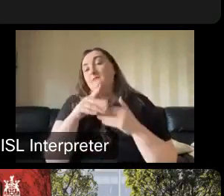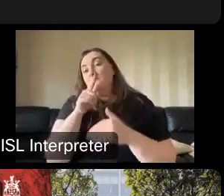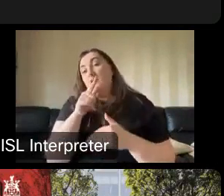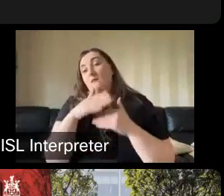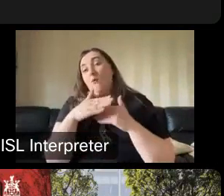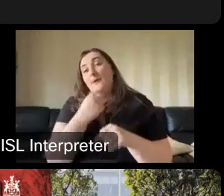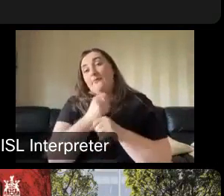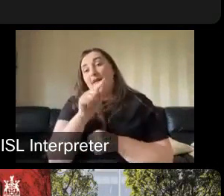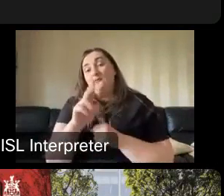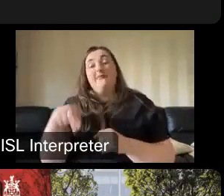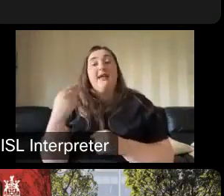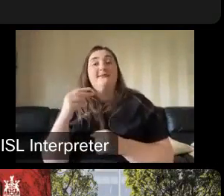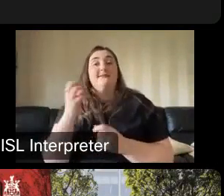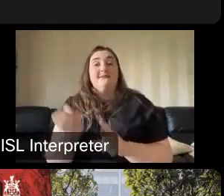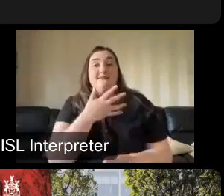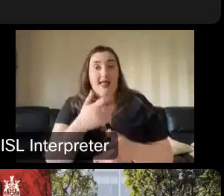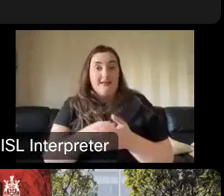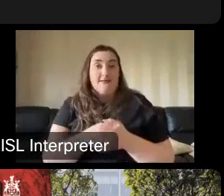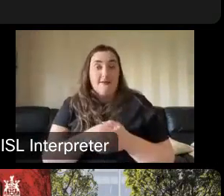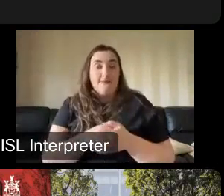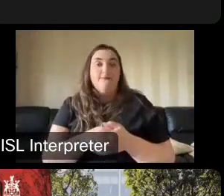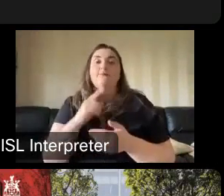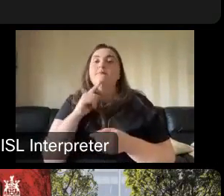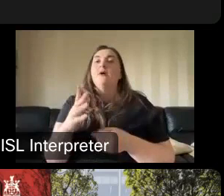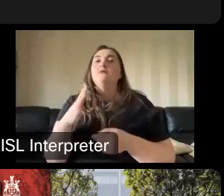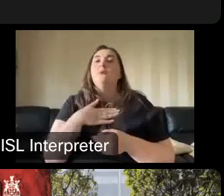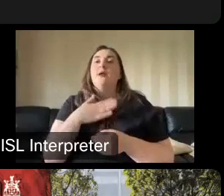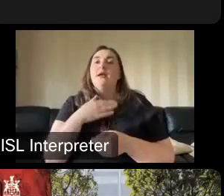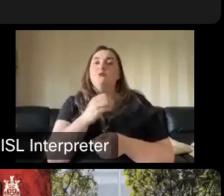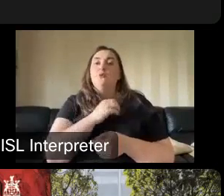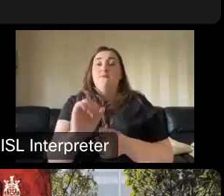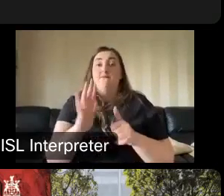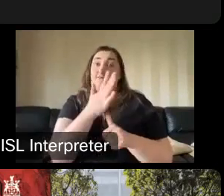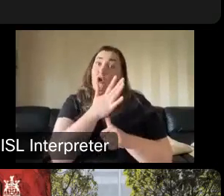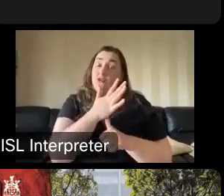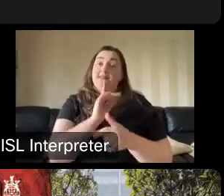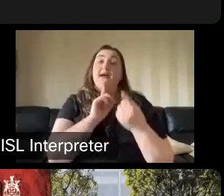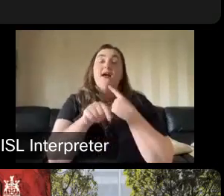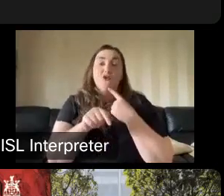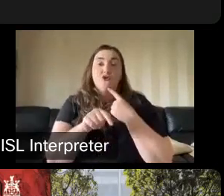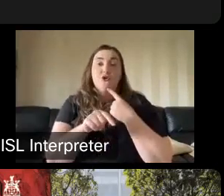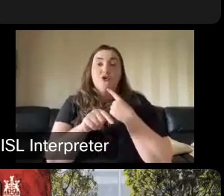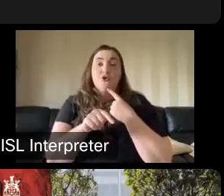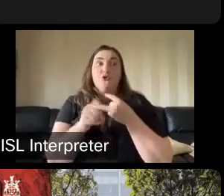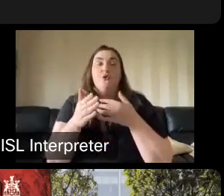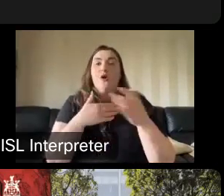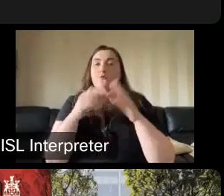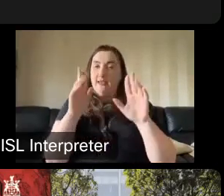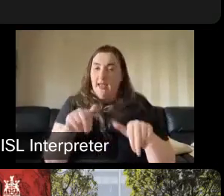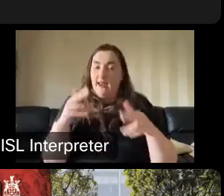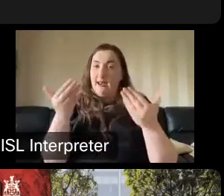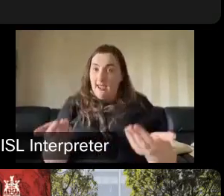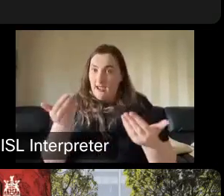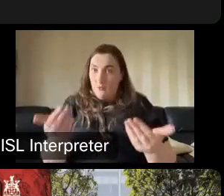to that with the next slide. But we wanted to, first of all, probably answer what we